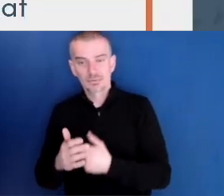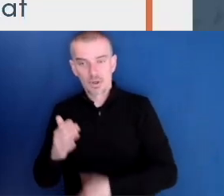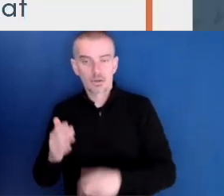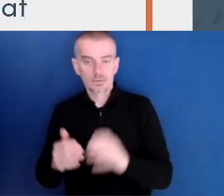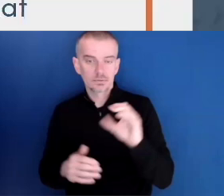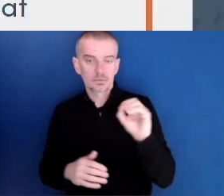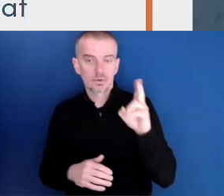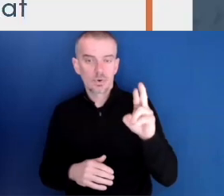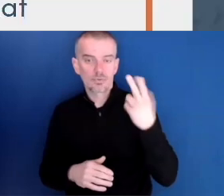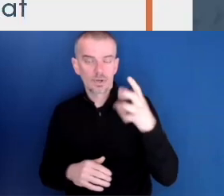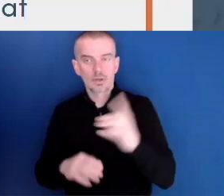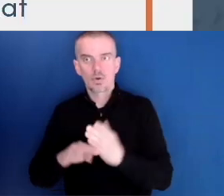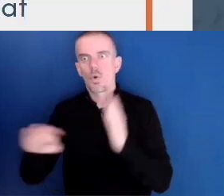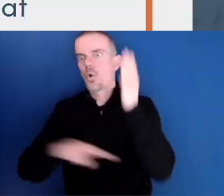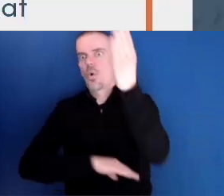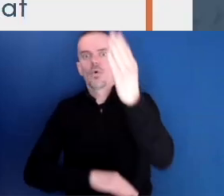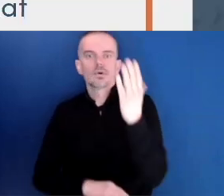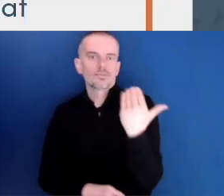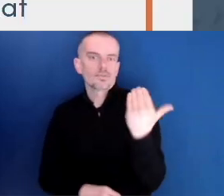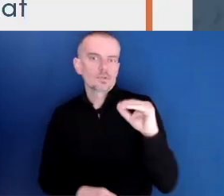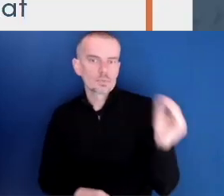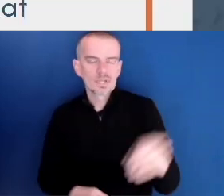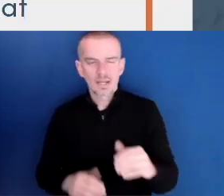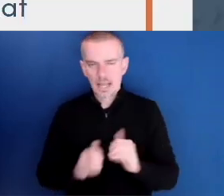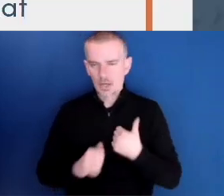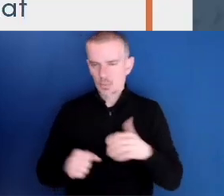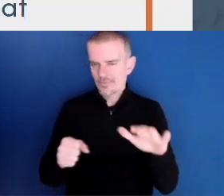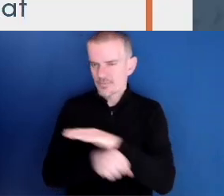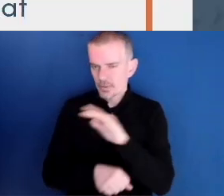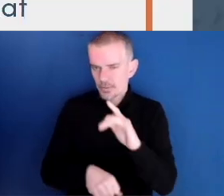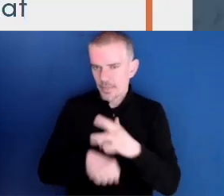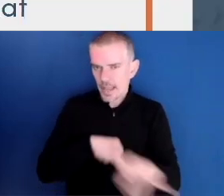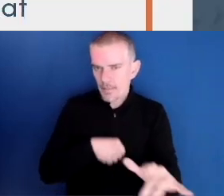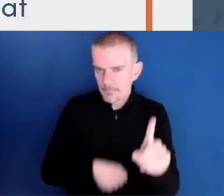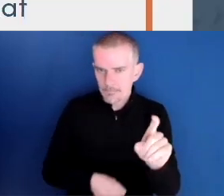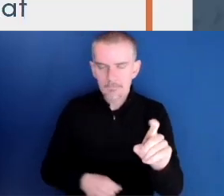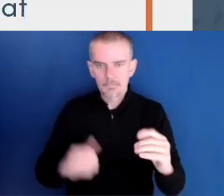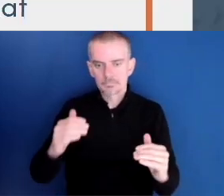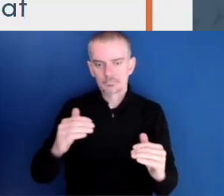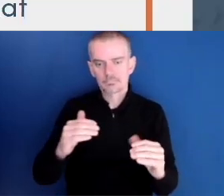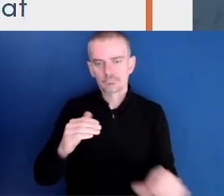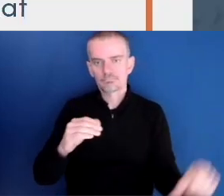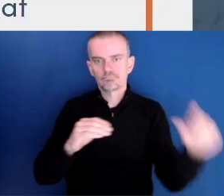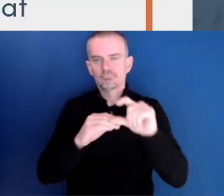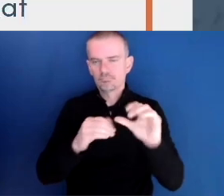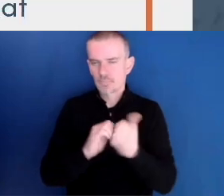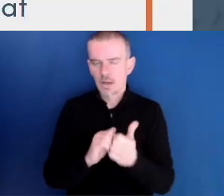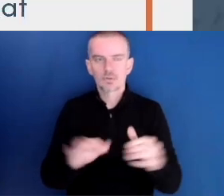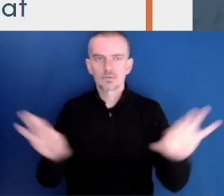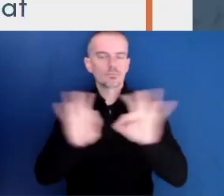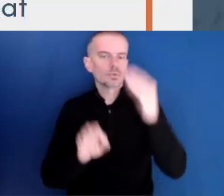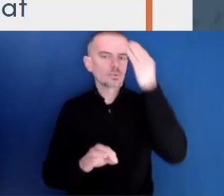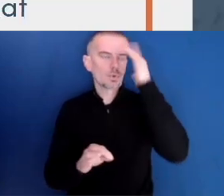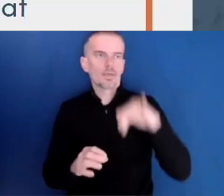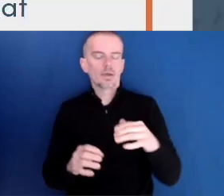income that can help cover the gap, right? That's an important piece to get straight before you apply